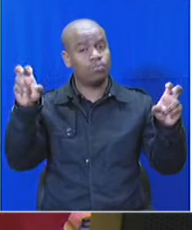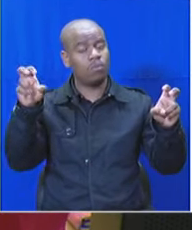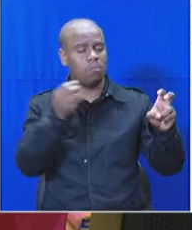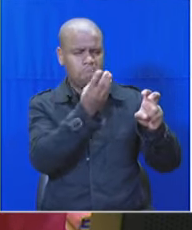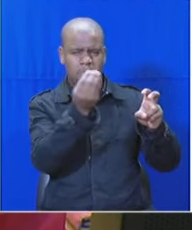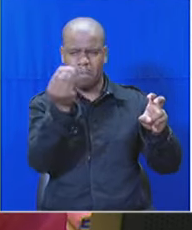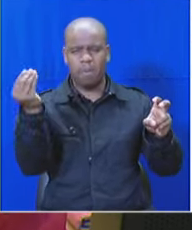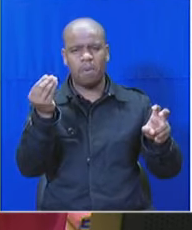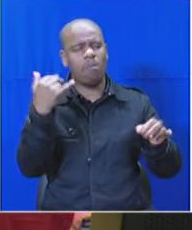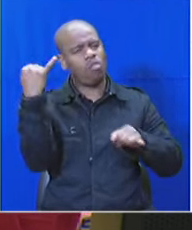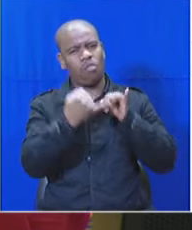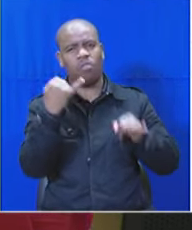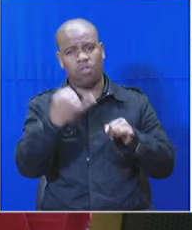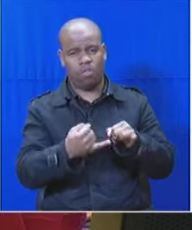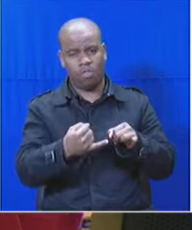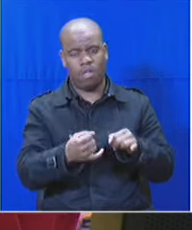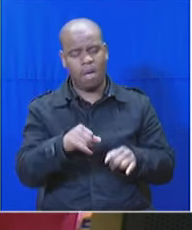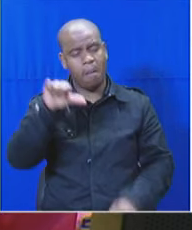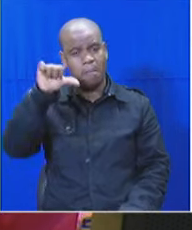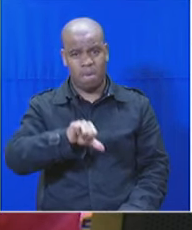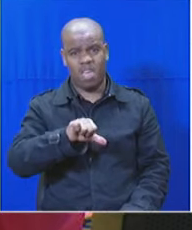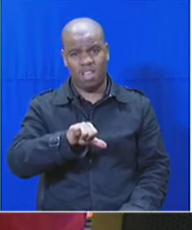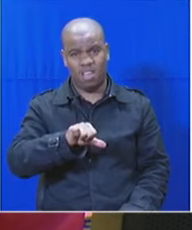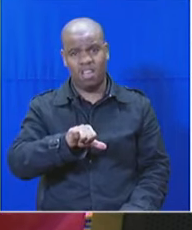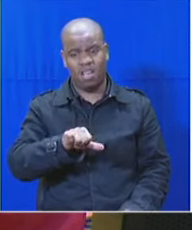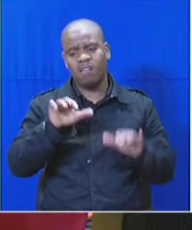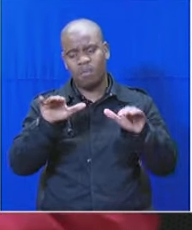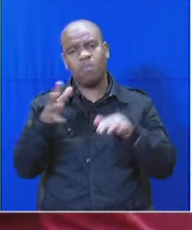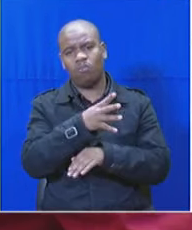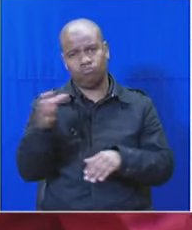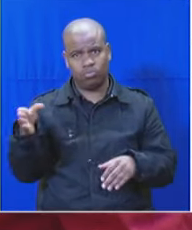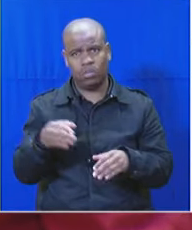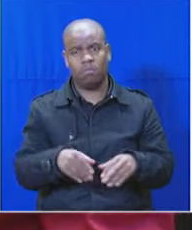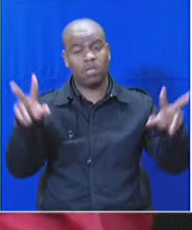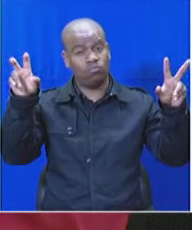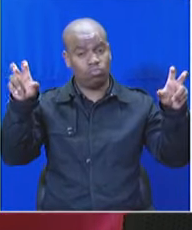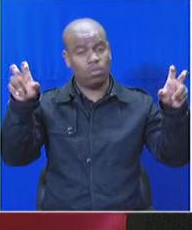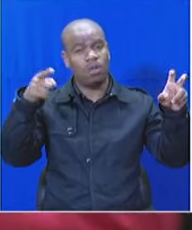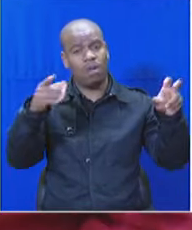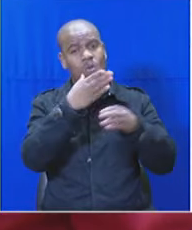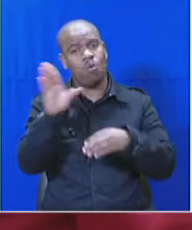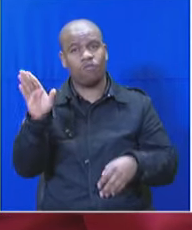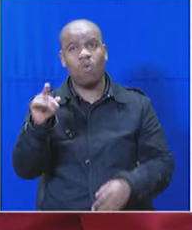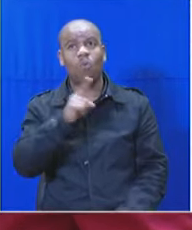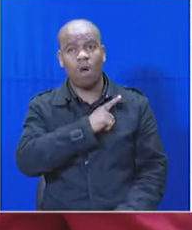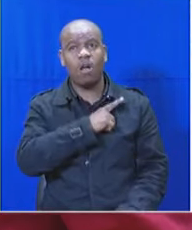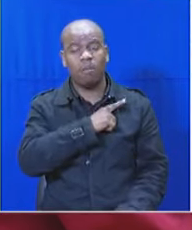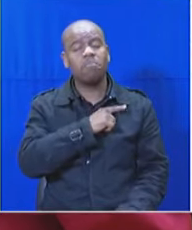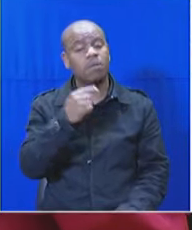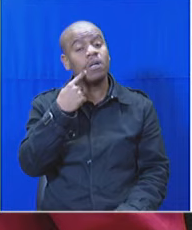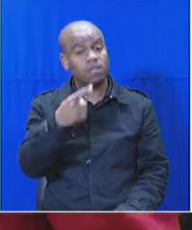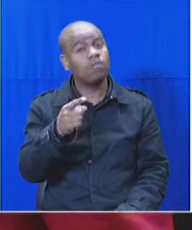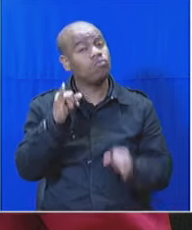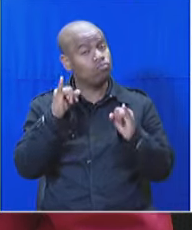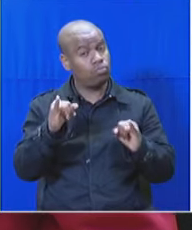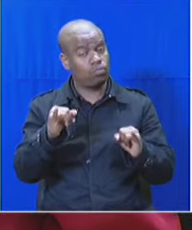insults, Okay. bedfellows. Can he be helped to uncode the coded words? Or otherwise, I'll regard that as a serious